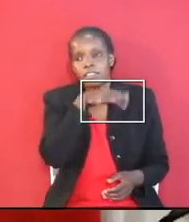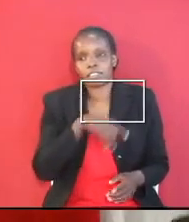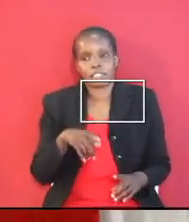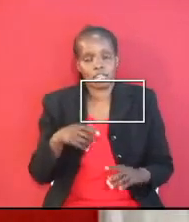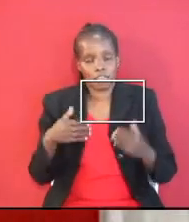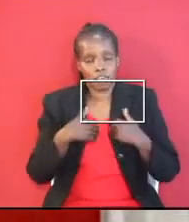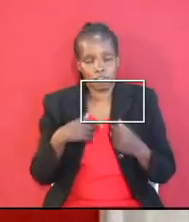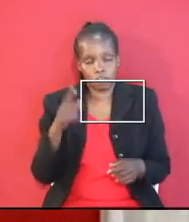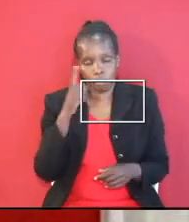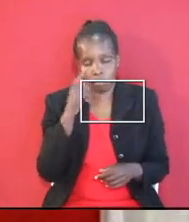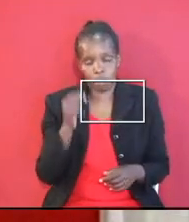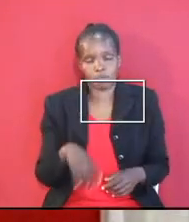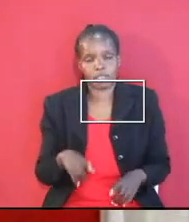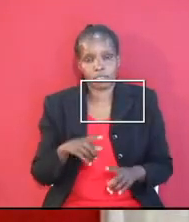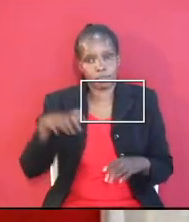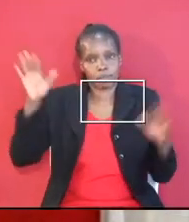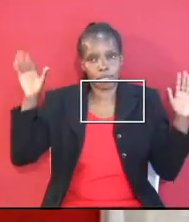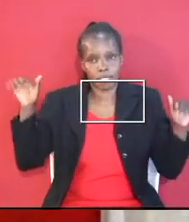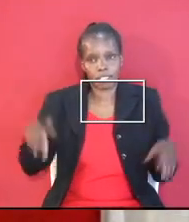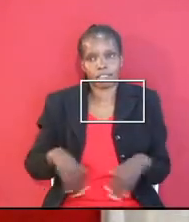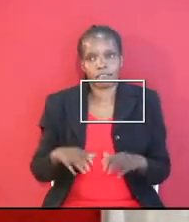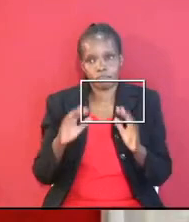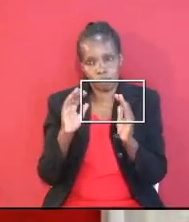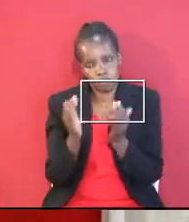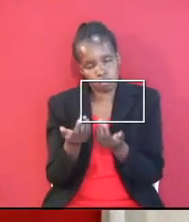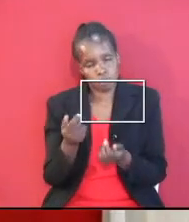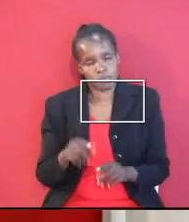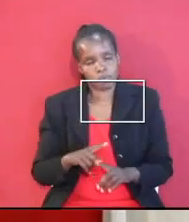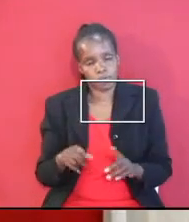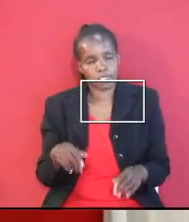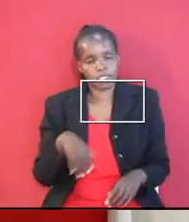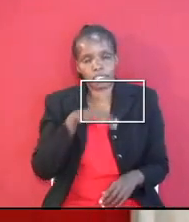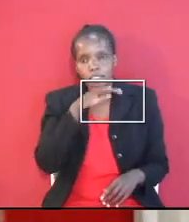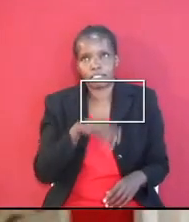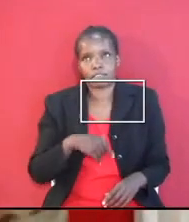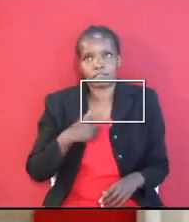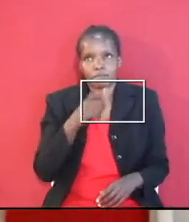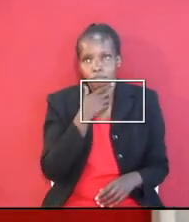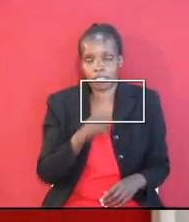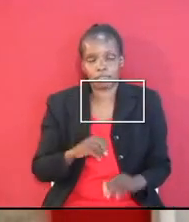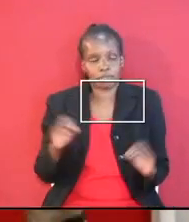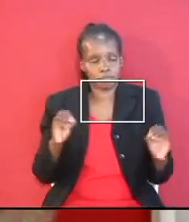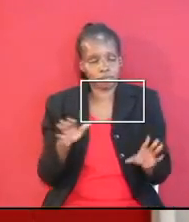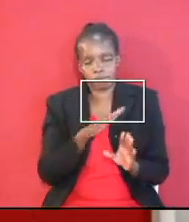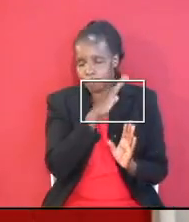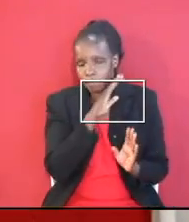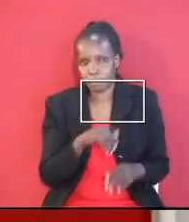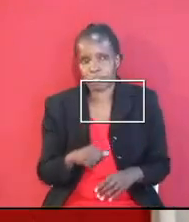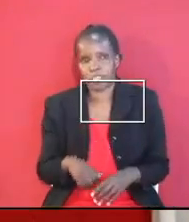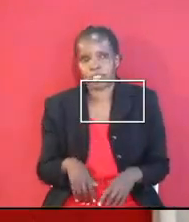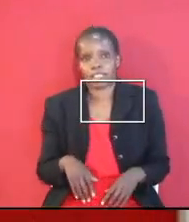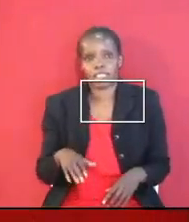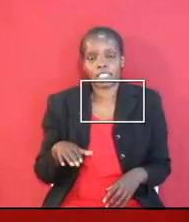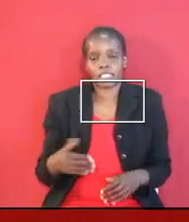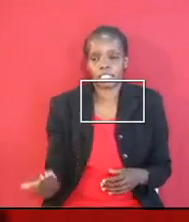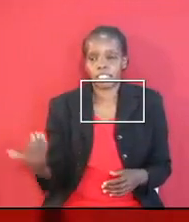birds have nests. But the Son of Man has nowhere to put his head. Who else was called? Who else was called? The Israelites.